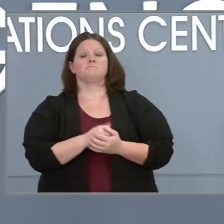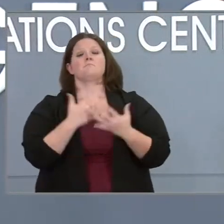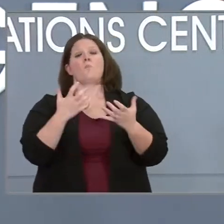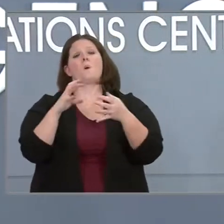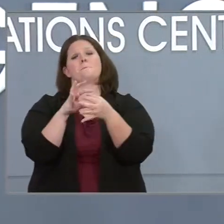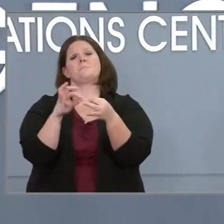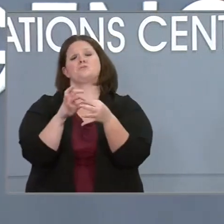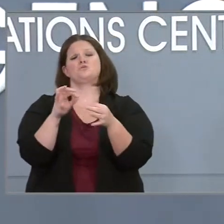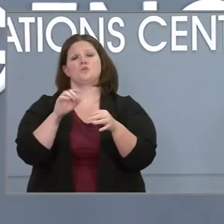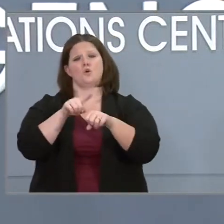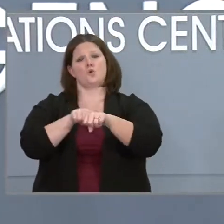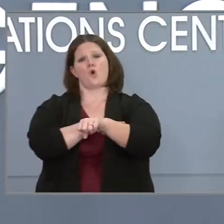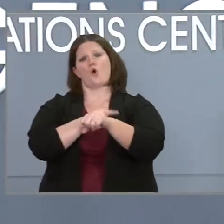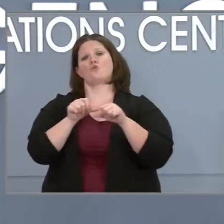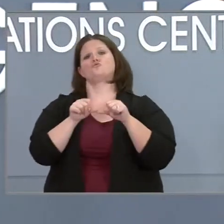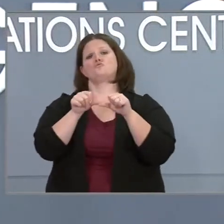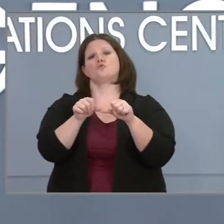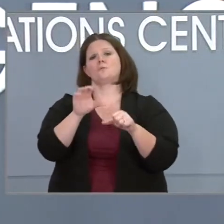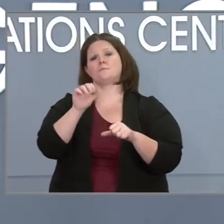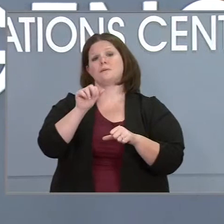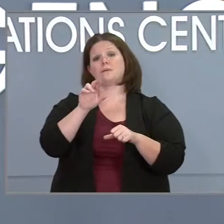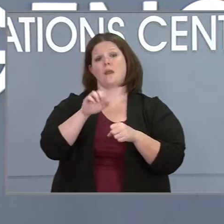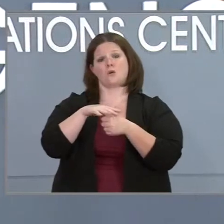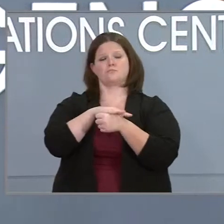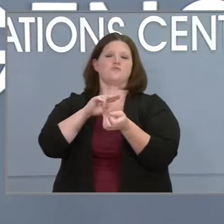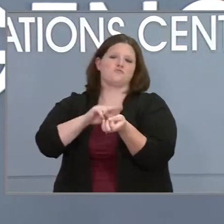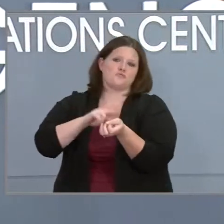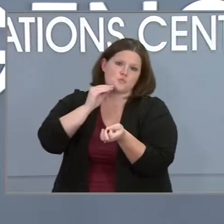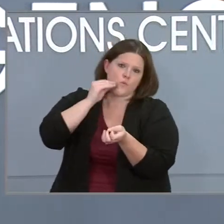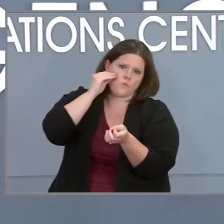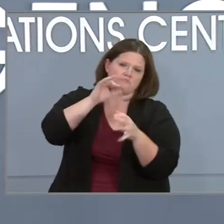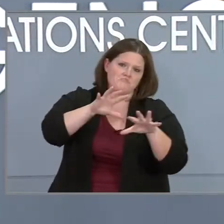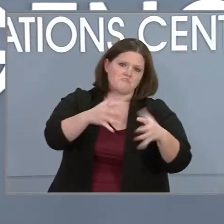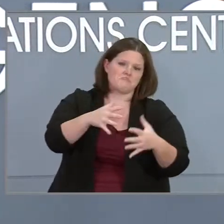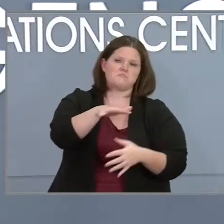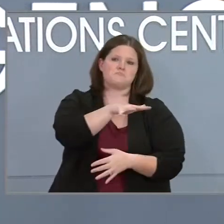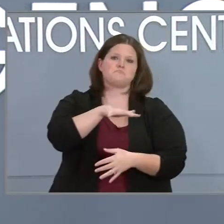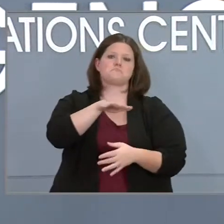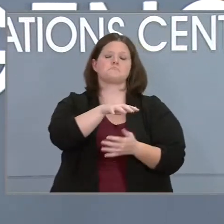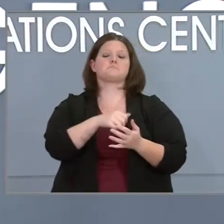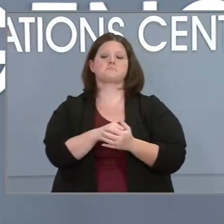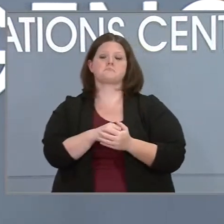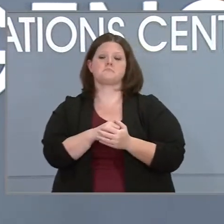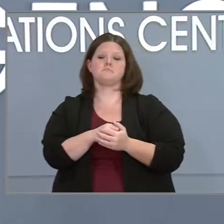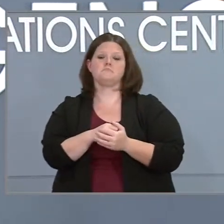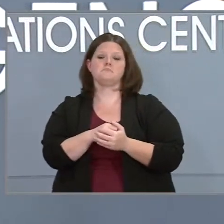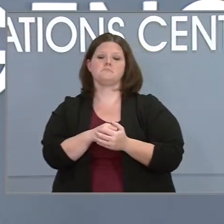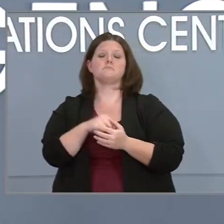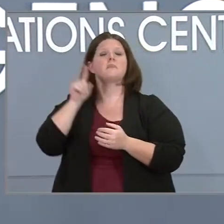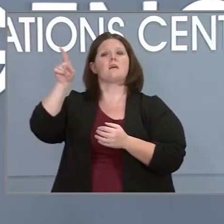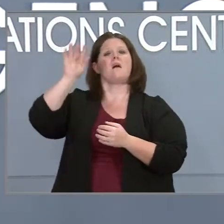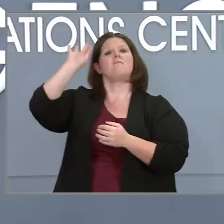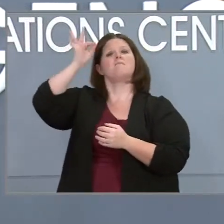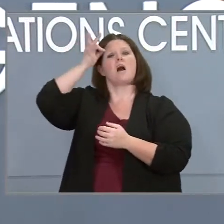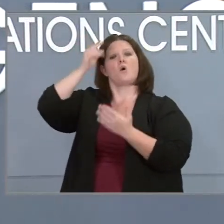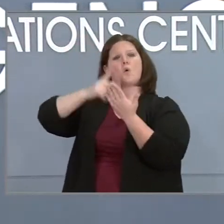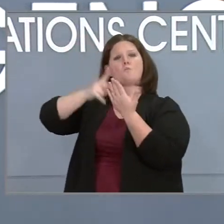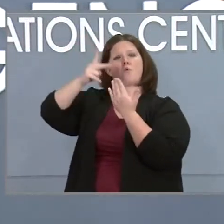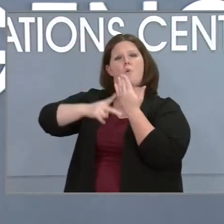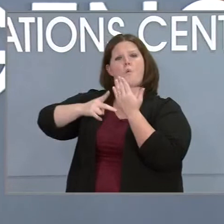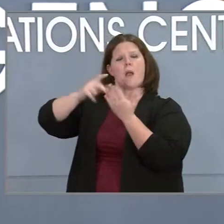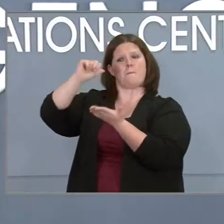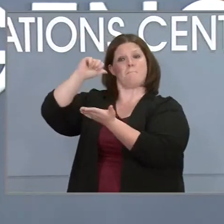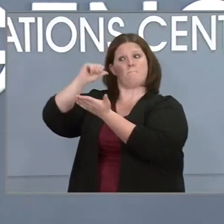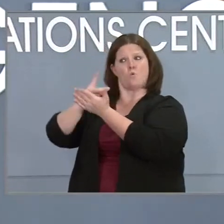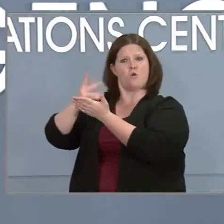you'll remember, the long-term care folks were given vaccinations through a federal program before. That will